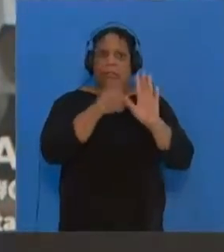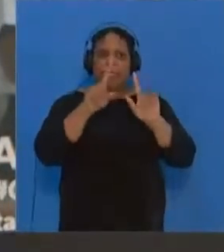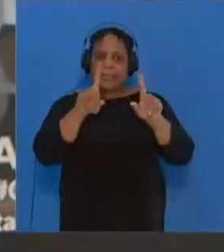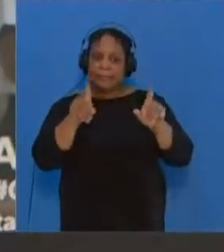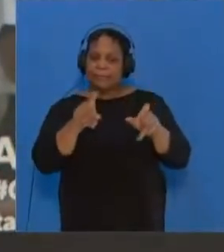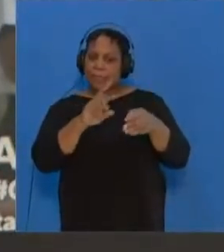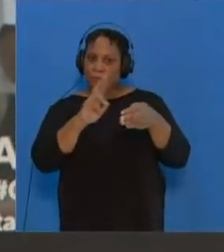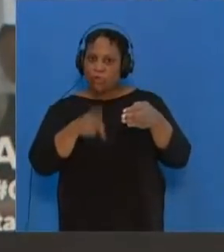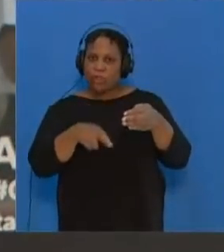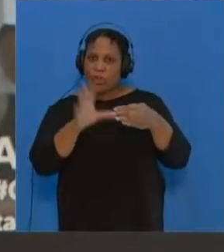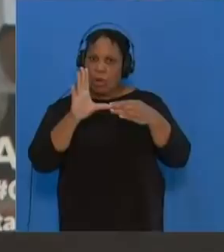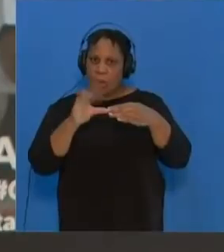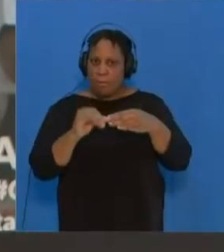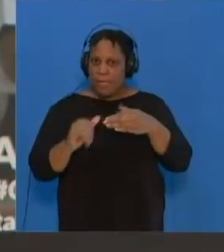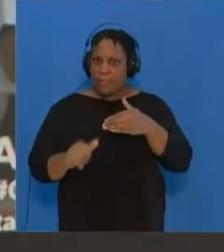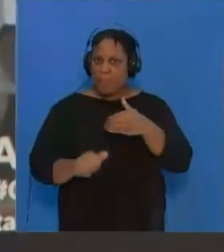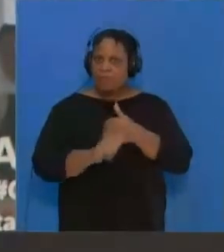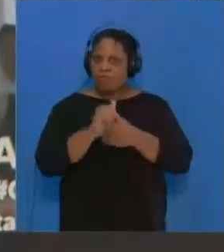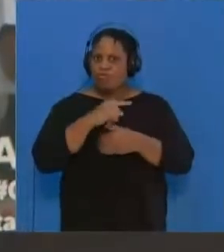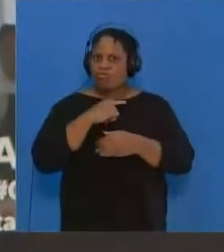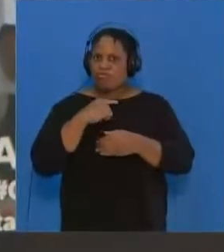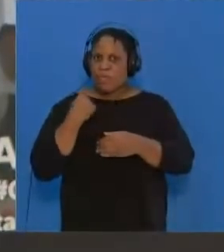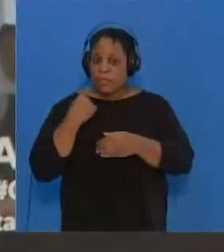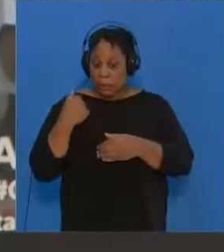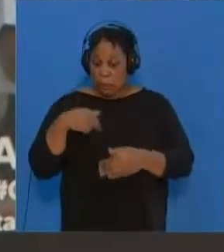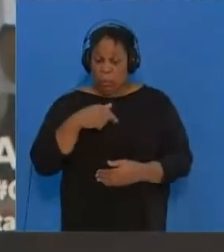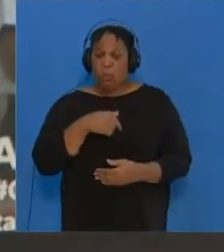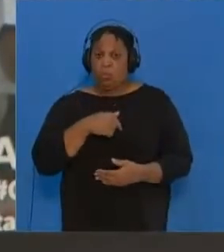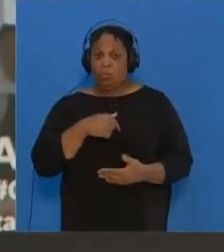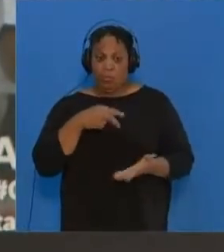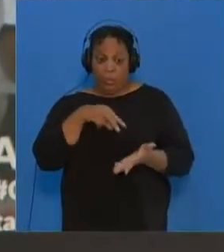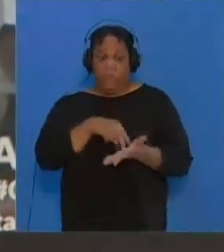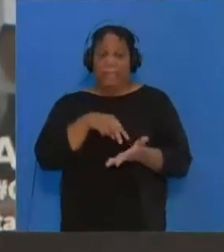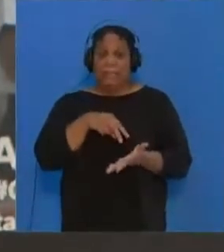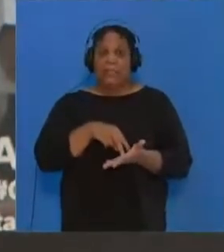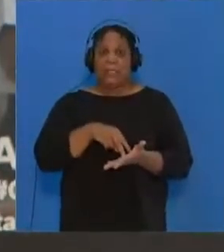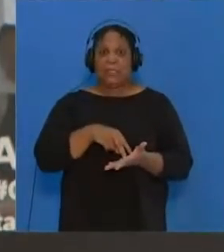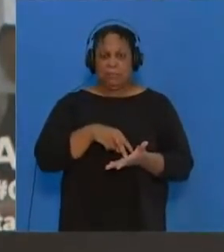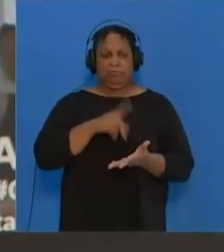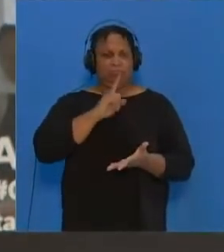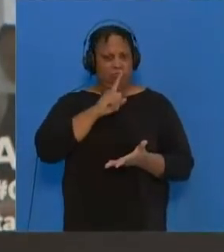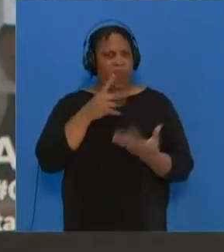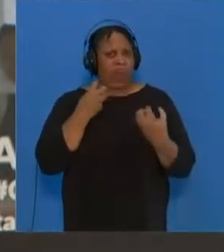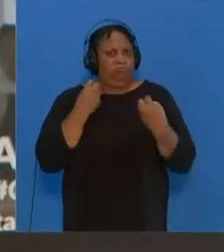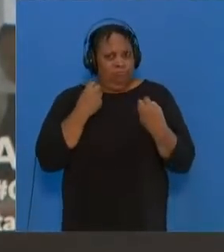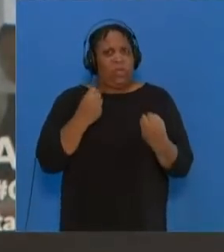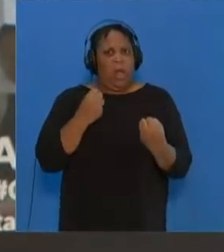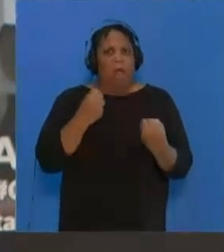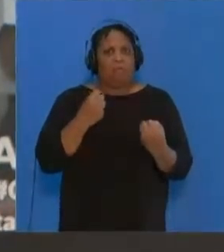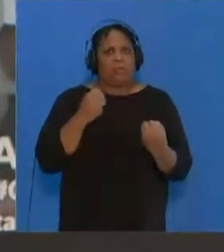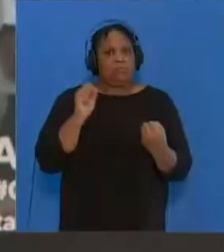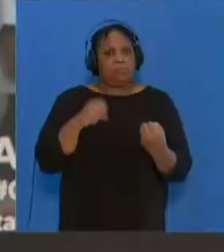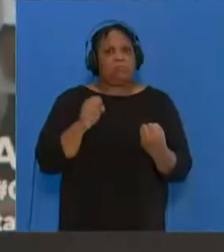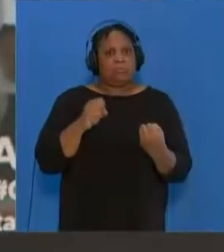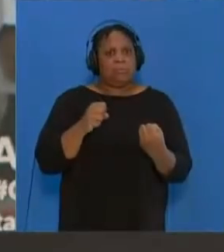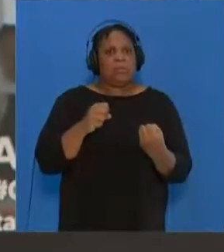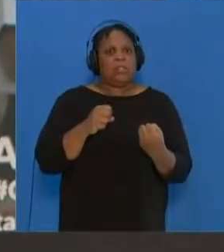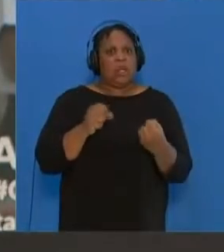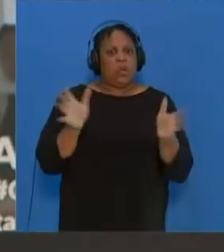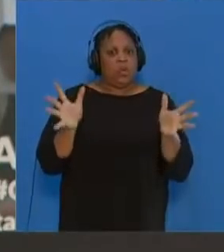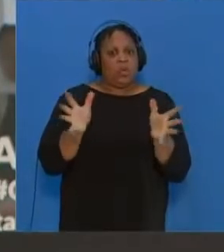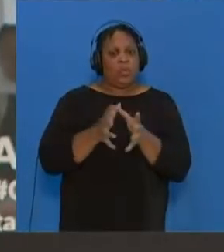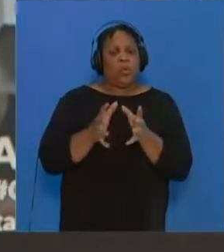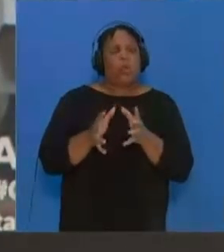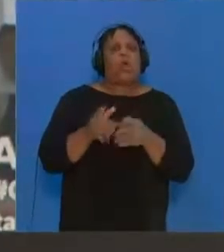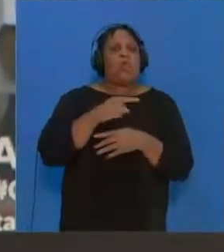that risk. And so from where we stand, we are relatively certain and confident that we are going to be able to mitigate that risk.